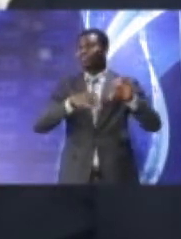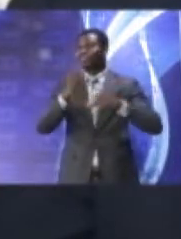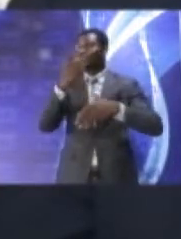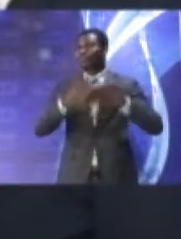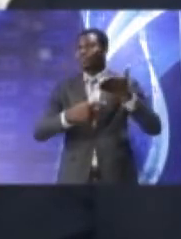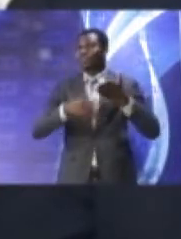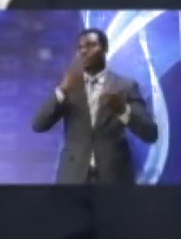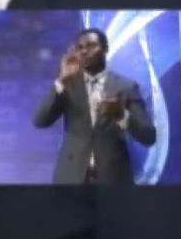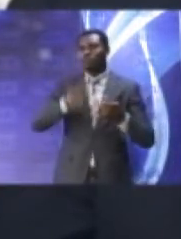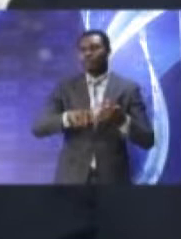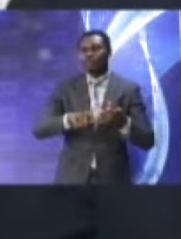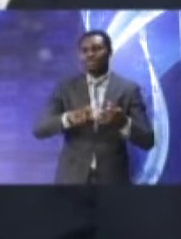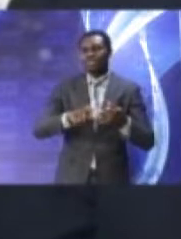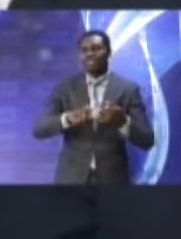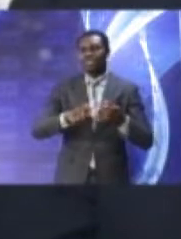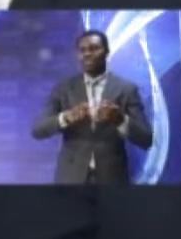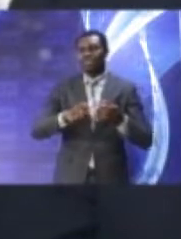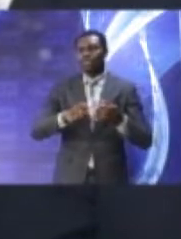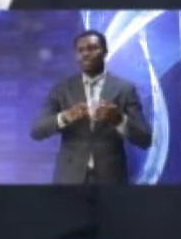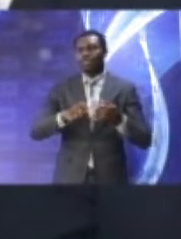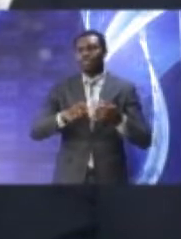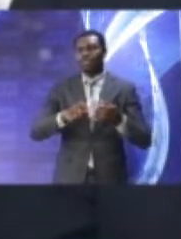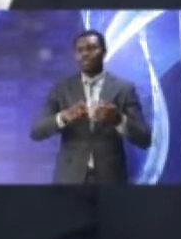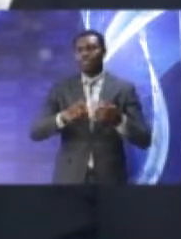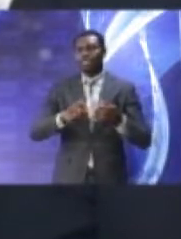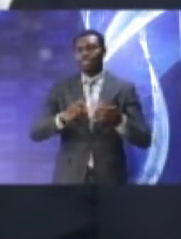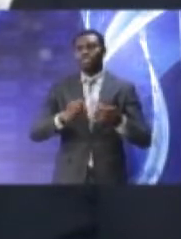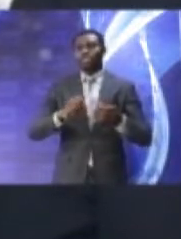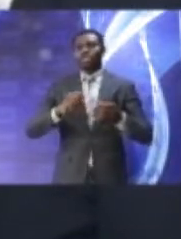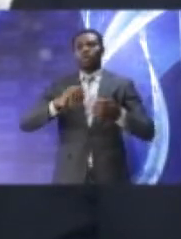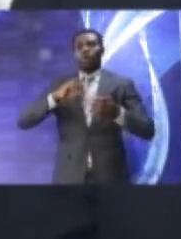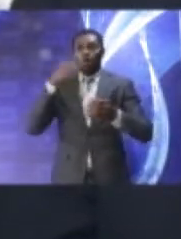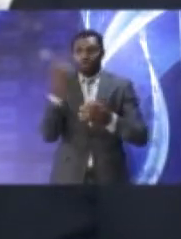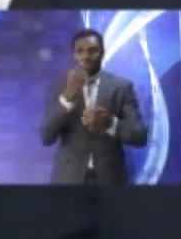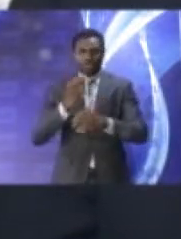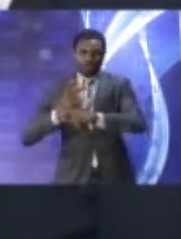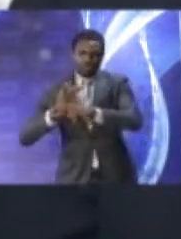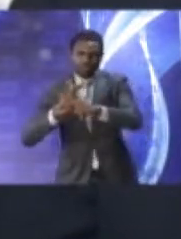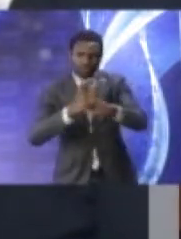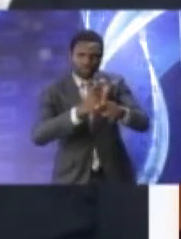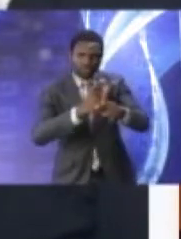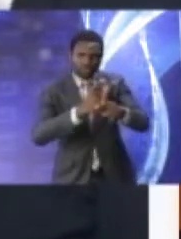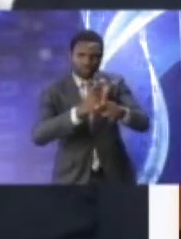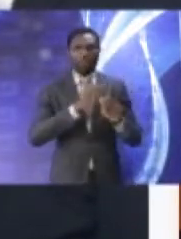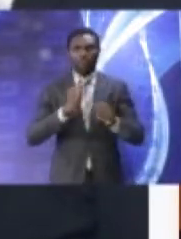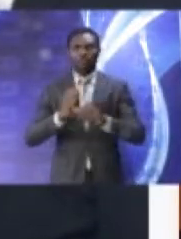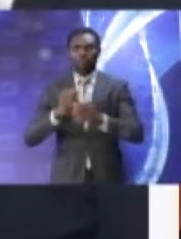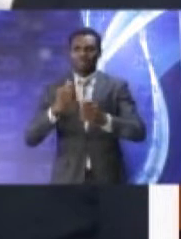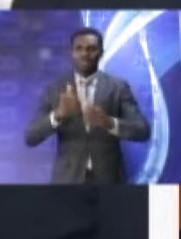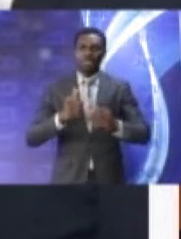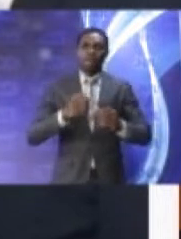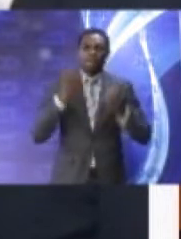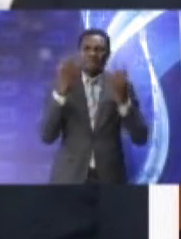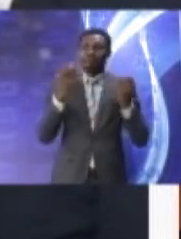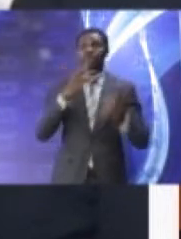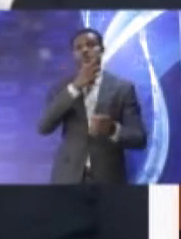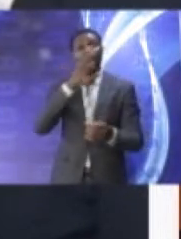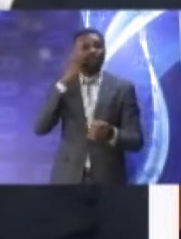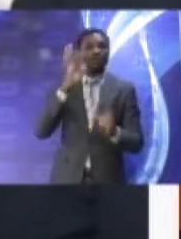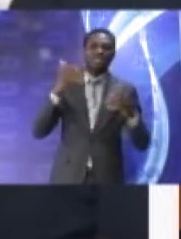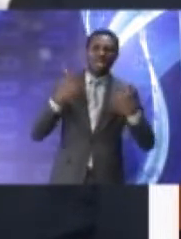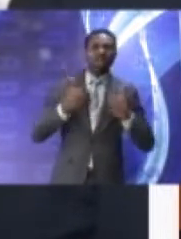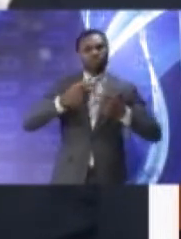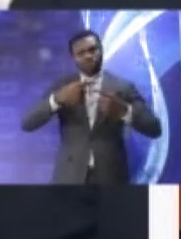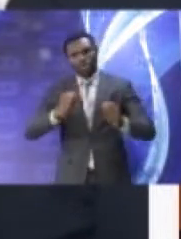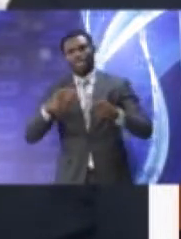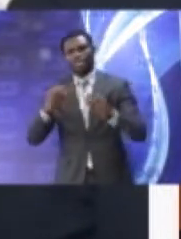putting in place a very good biosecurity program, which of course most of these farmers will have tried